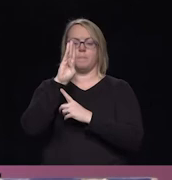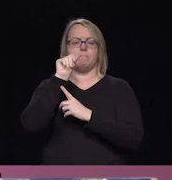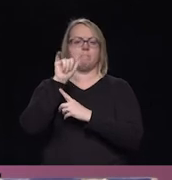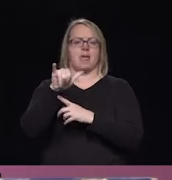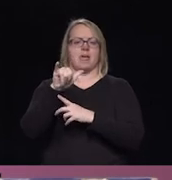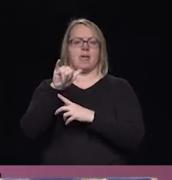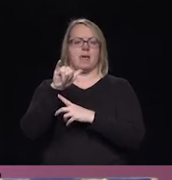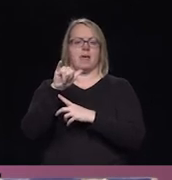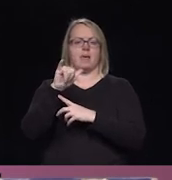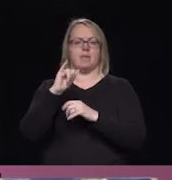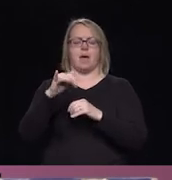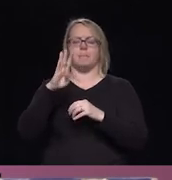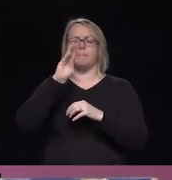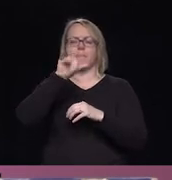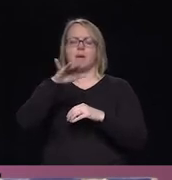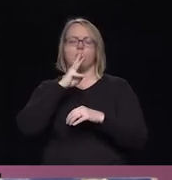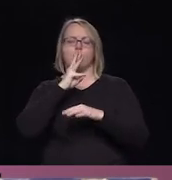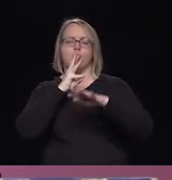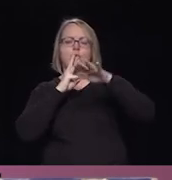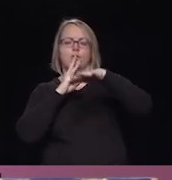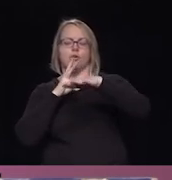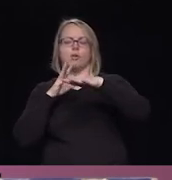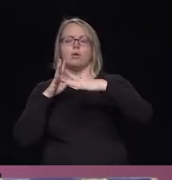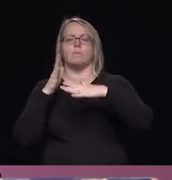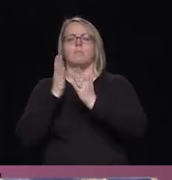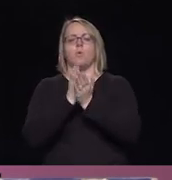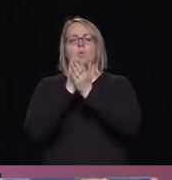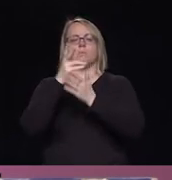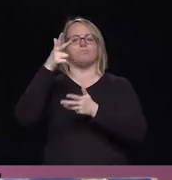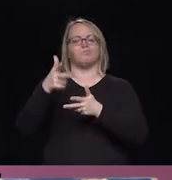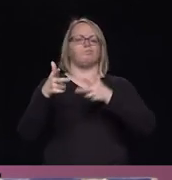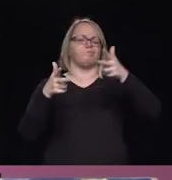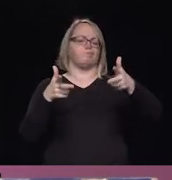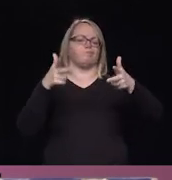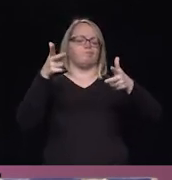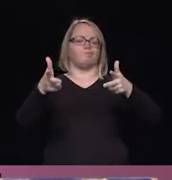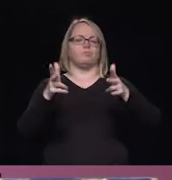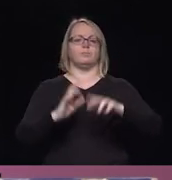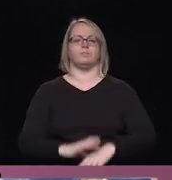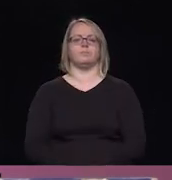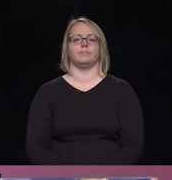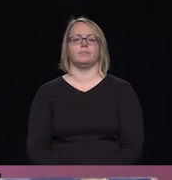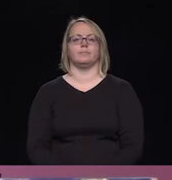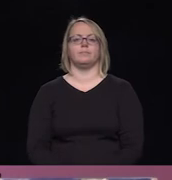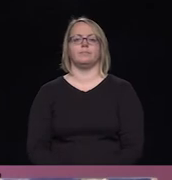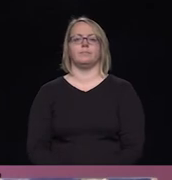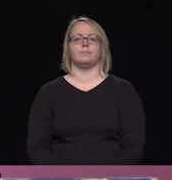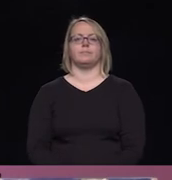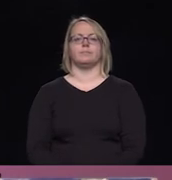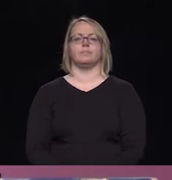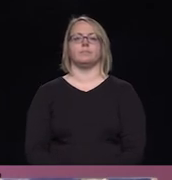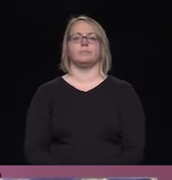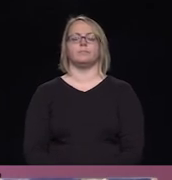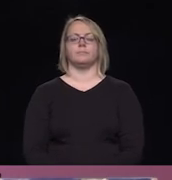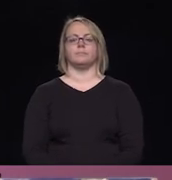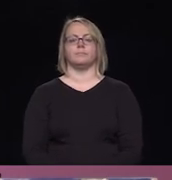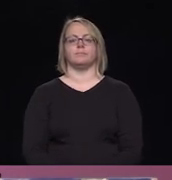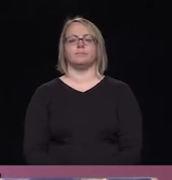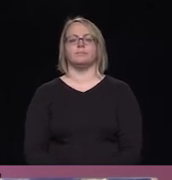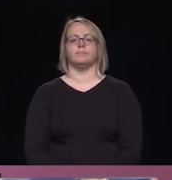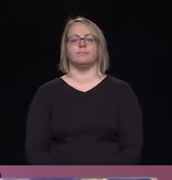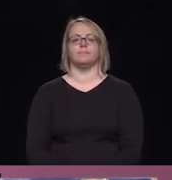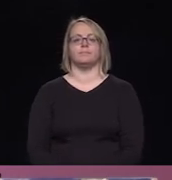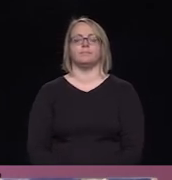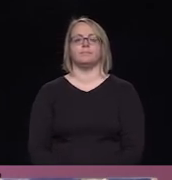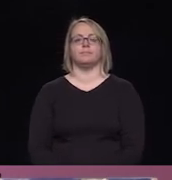still. However, the coloring is a little different than our traditional Cape Cod scene, but sometimes it's fun to make things a little